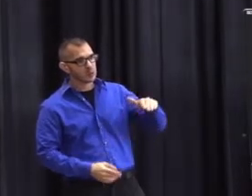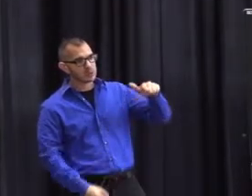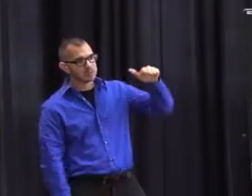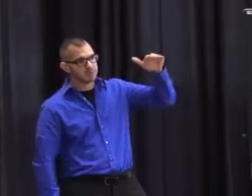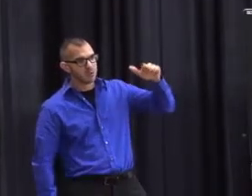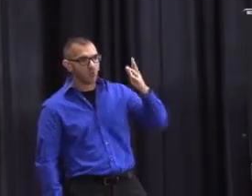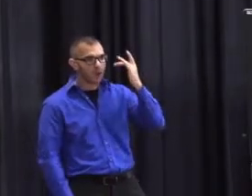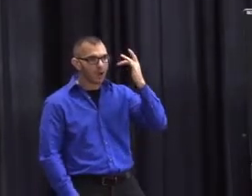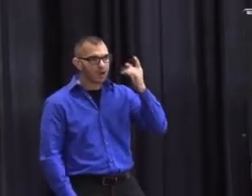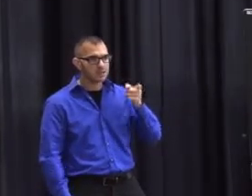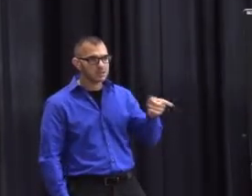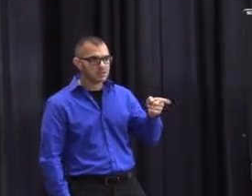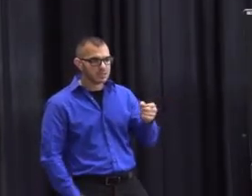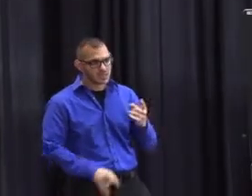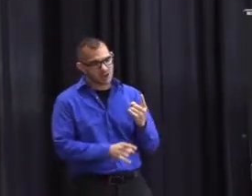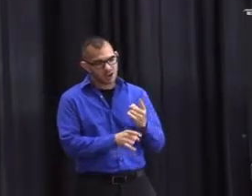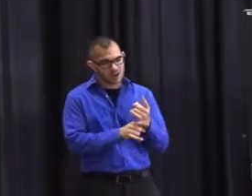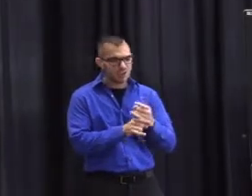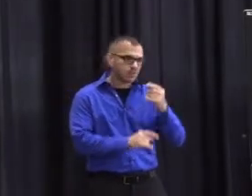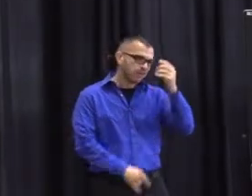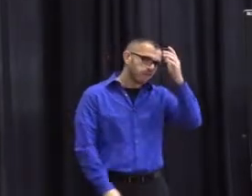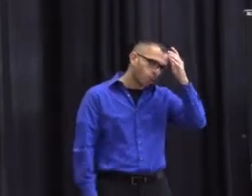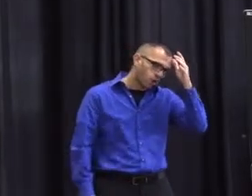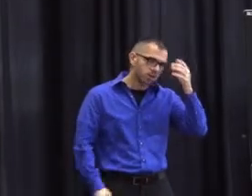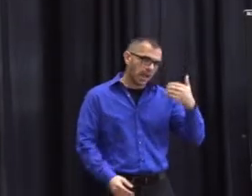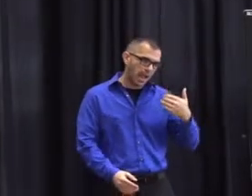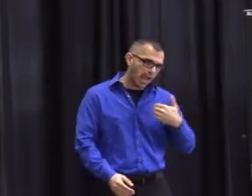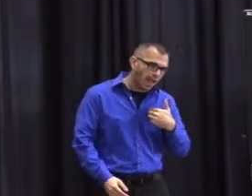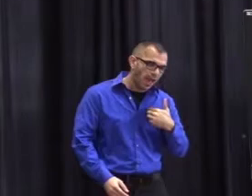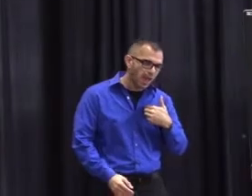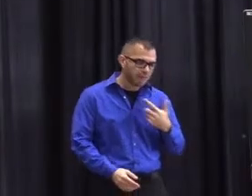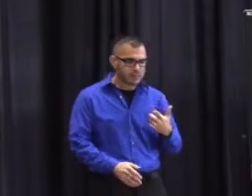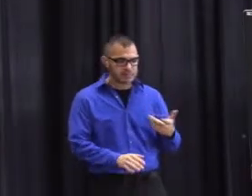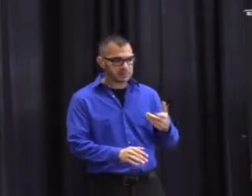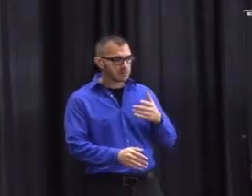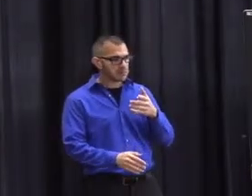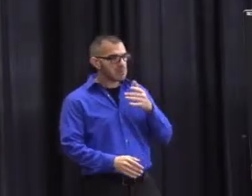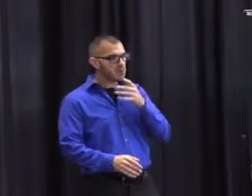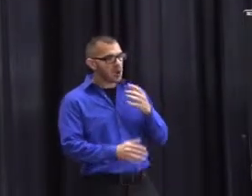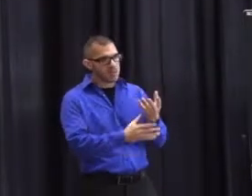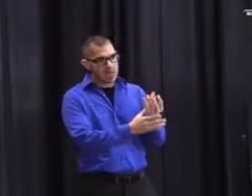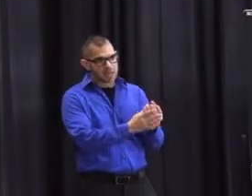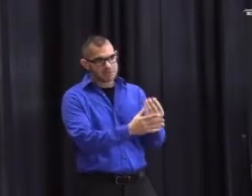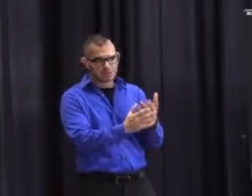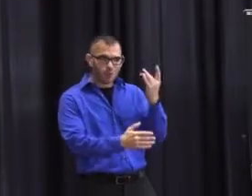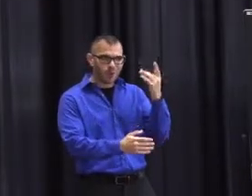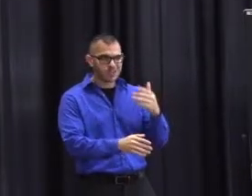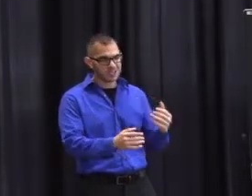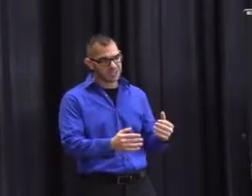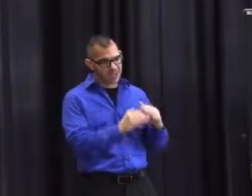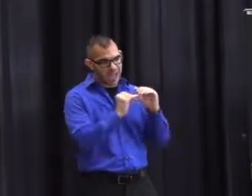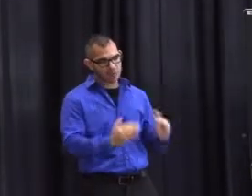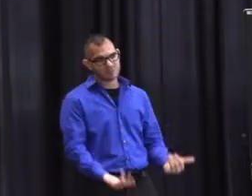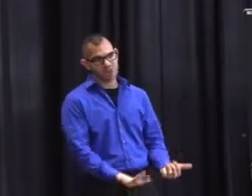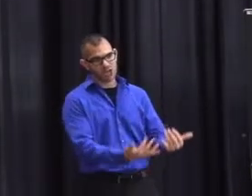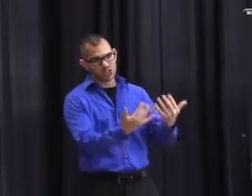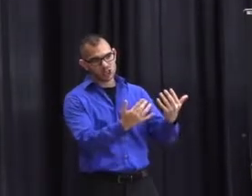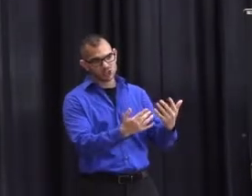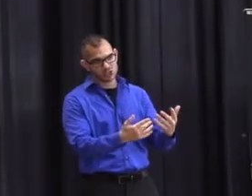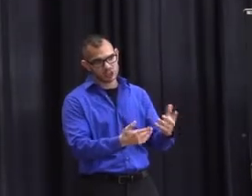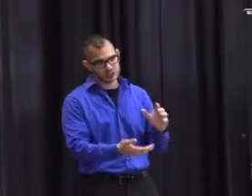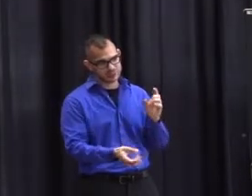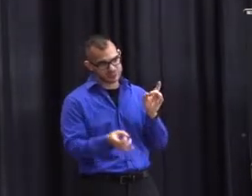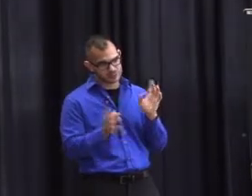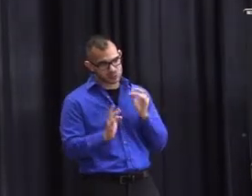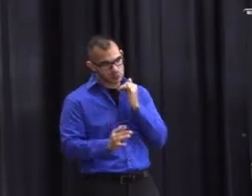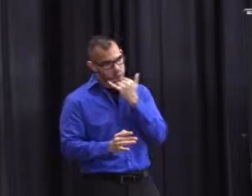up, because he had an alcoholic father, and he lost his mother to a house fire when he was a teenager. And so